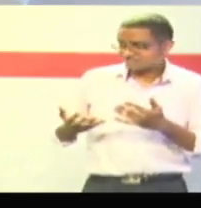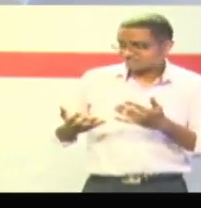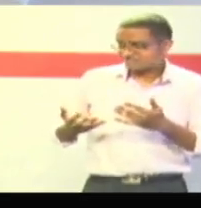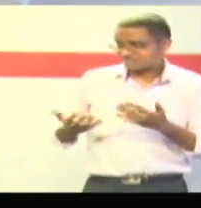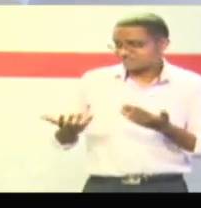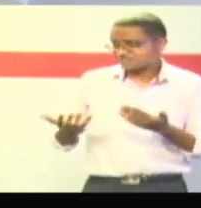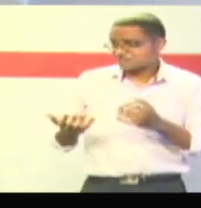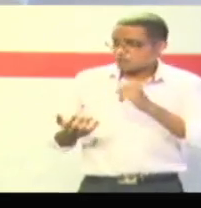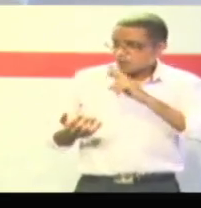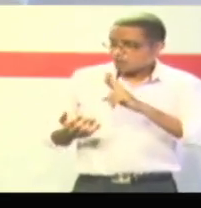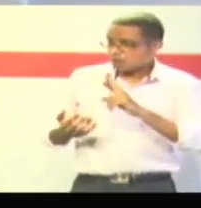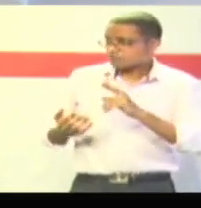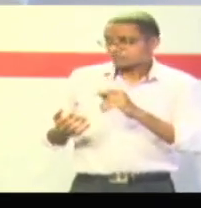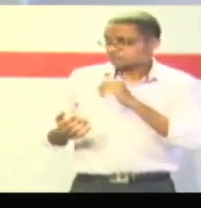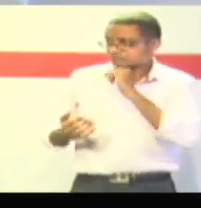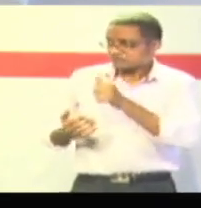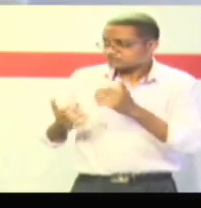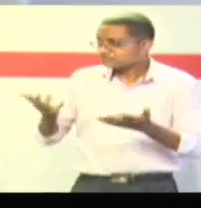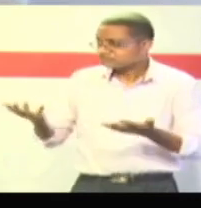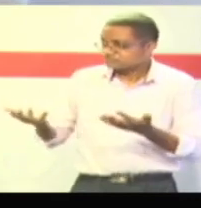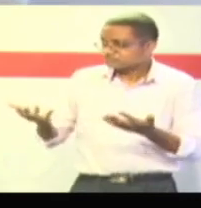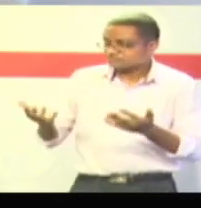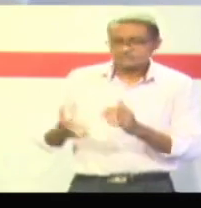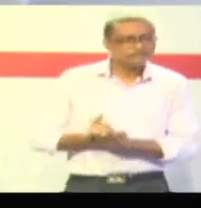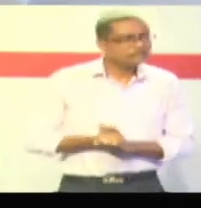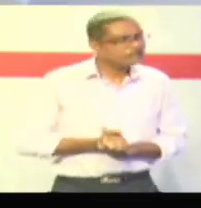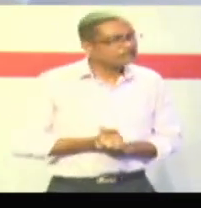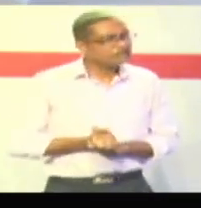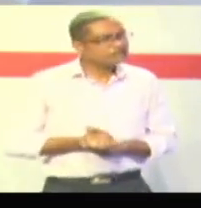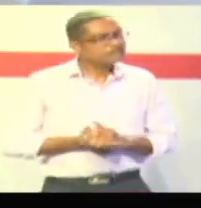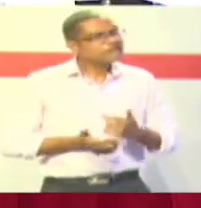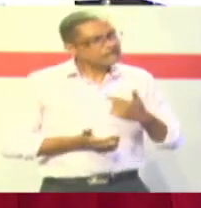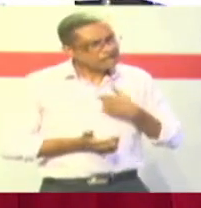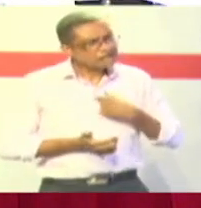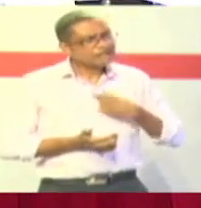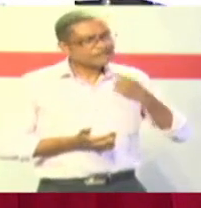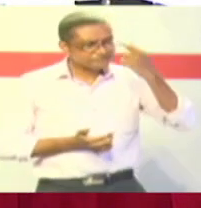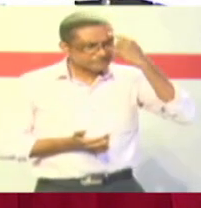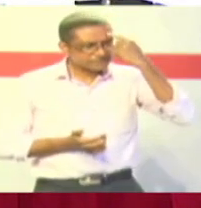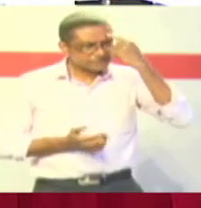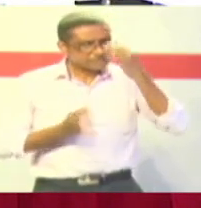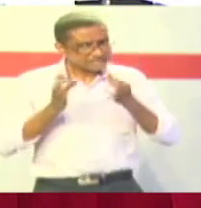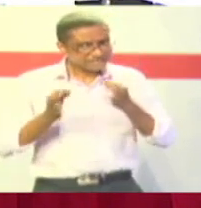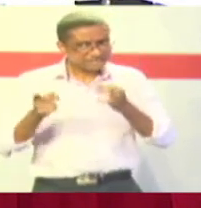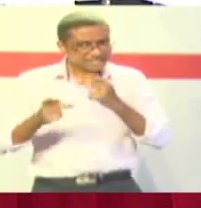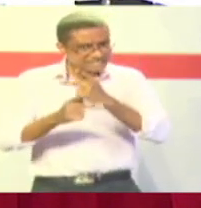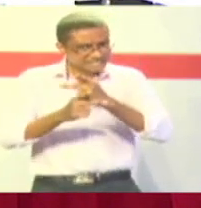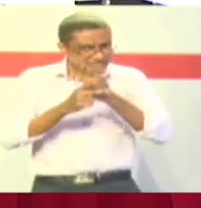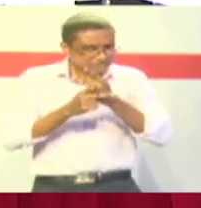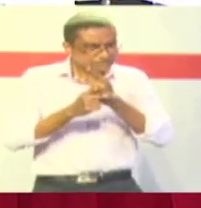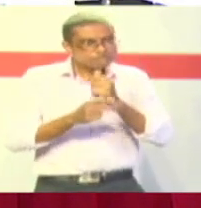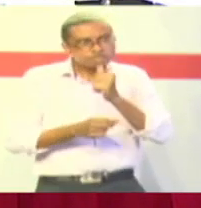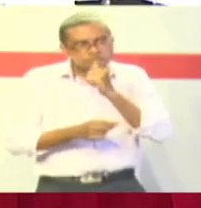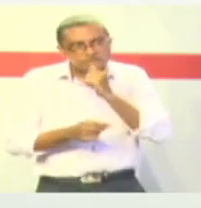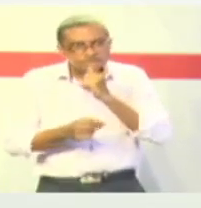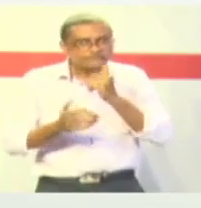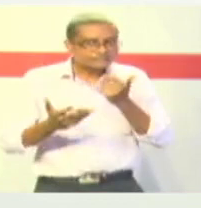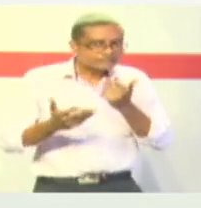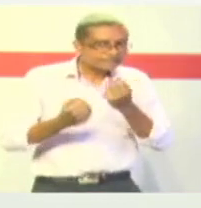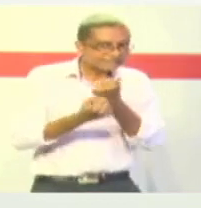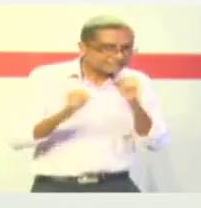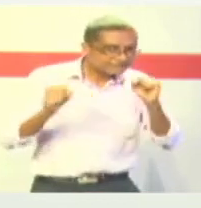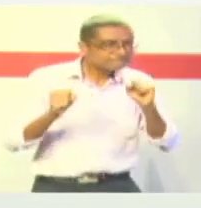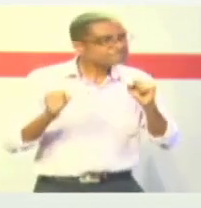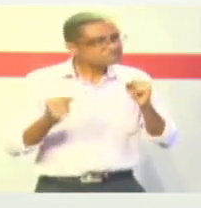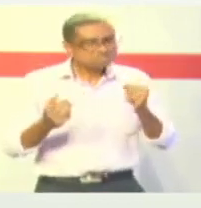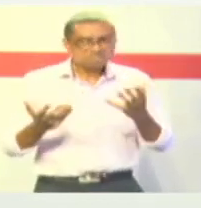personal medical records in such instances? So yeah, I think it once it is kept confidentially, I think we are okay. I mean, it is